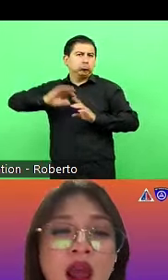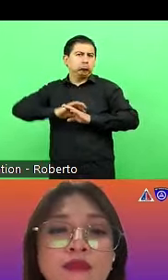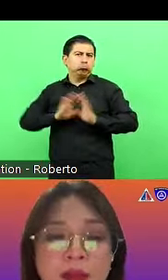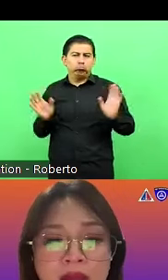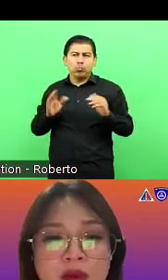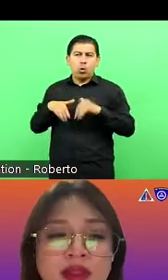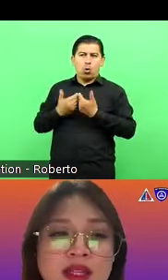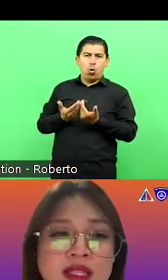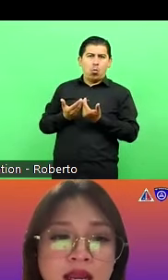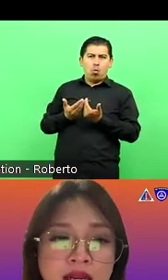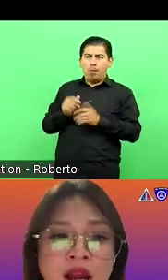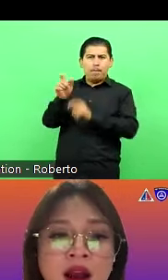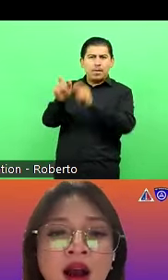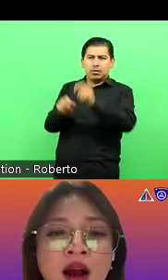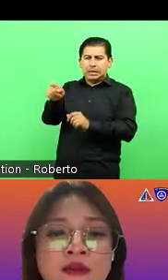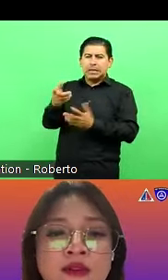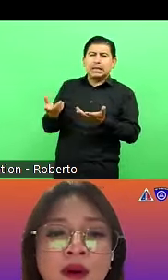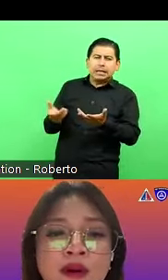we can implement, we can design